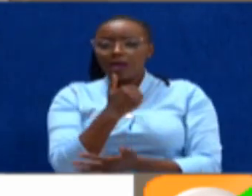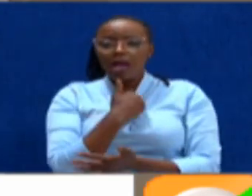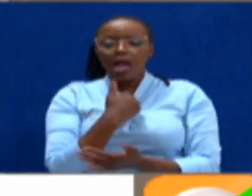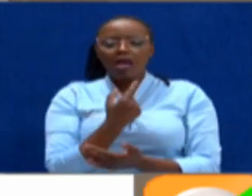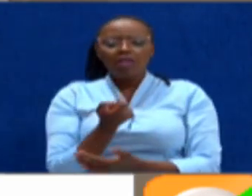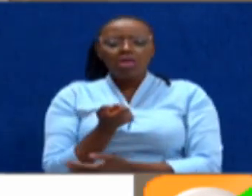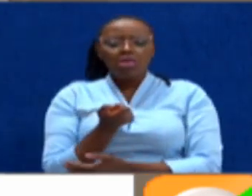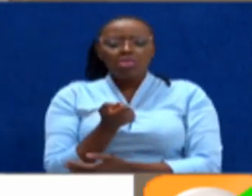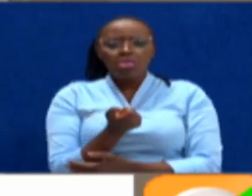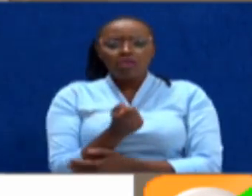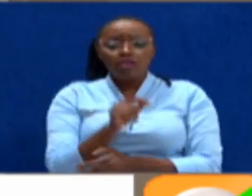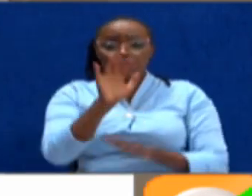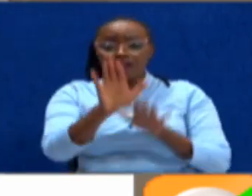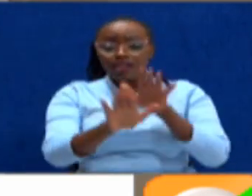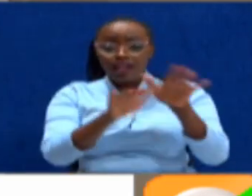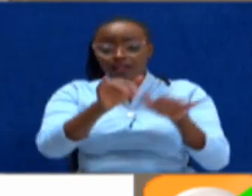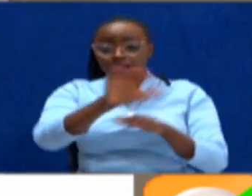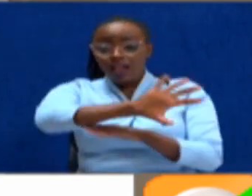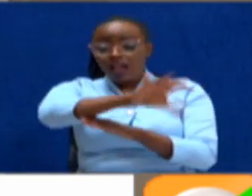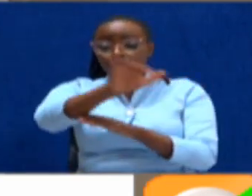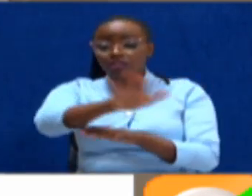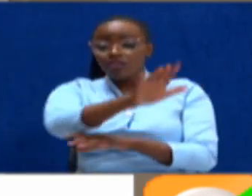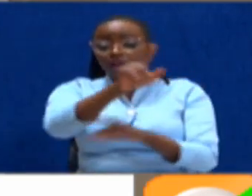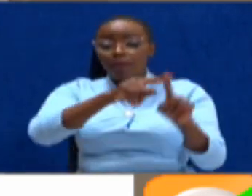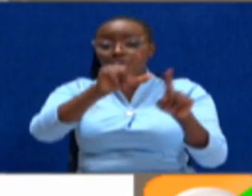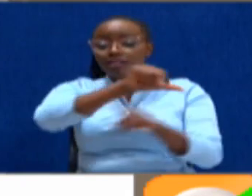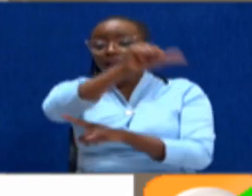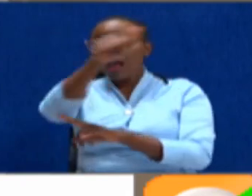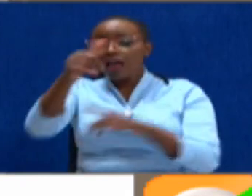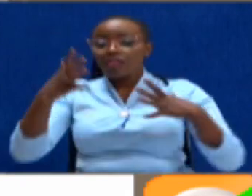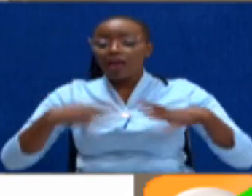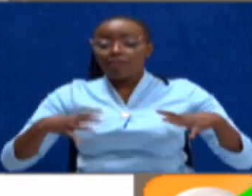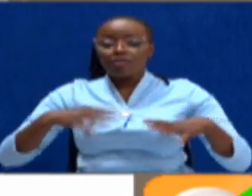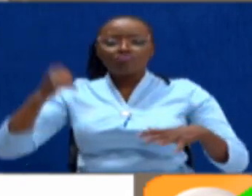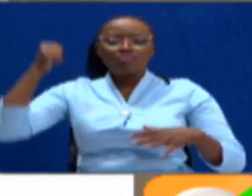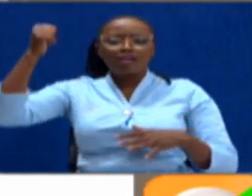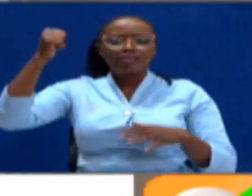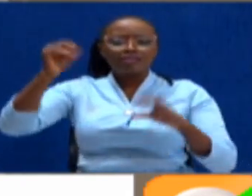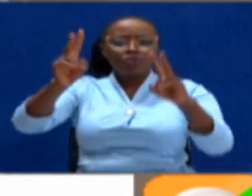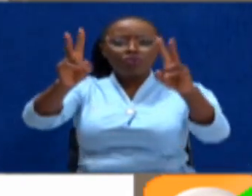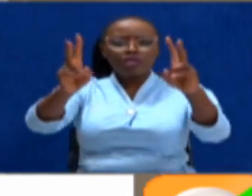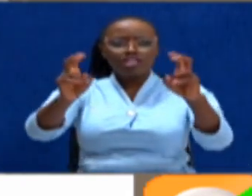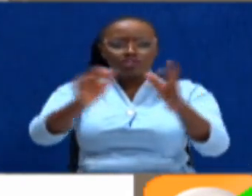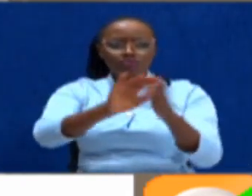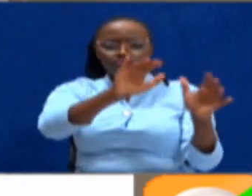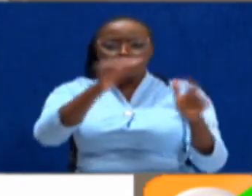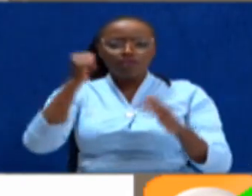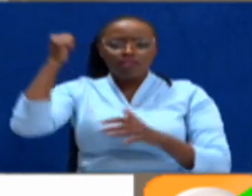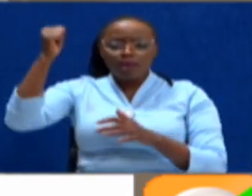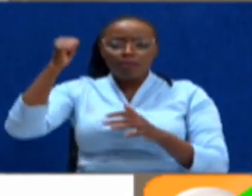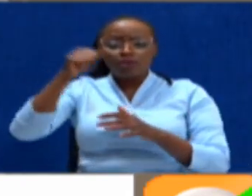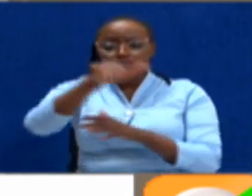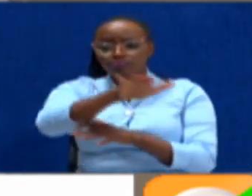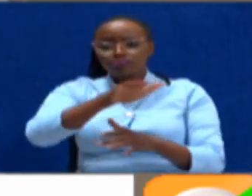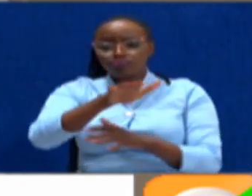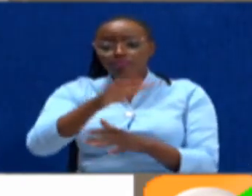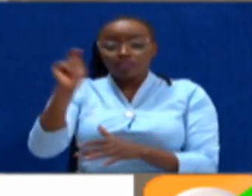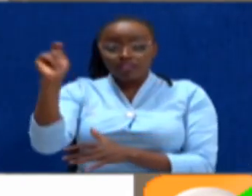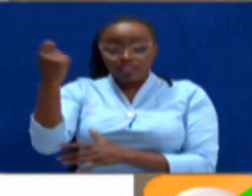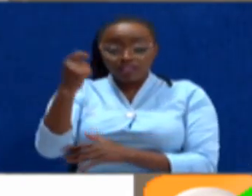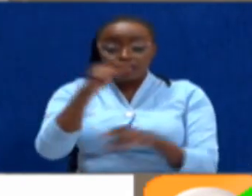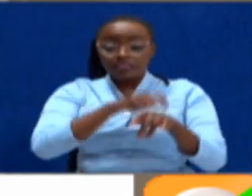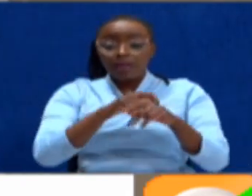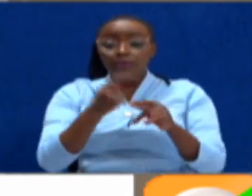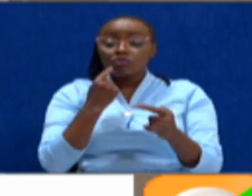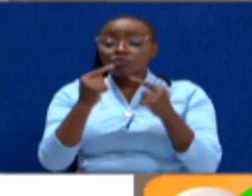very little to do with Kirinyaga County Assembly, but other attendant political issues. You know, look at the political environment in the country. And